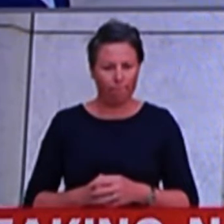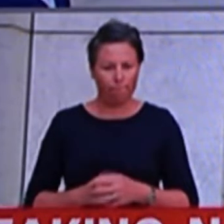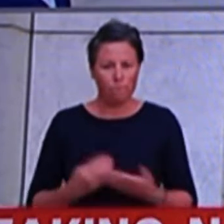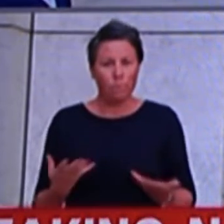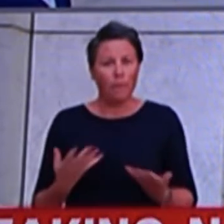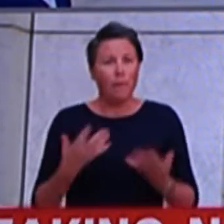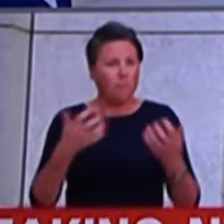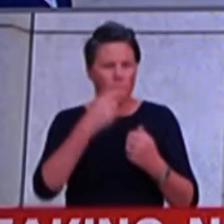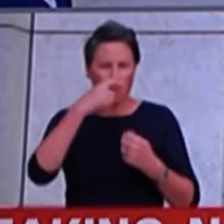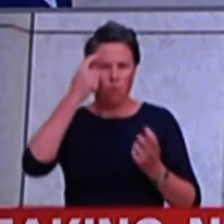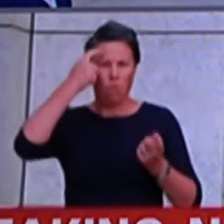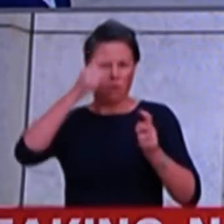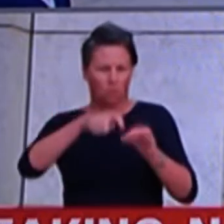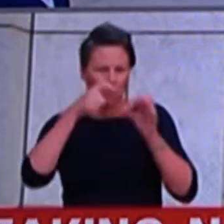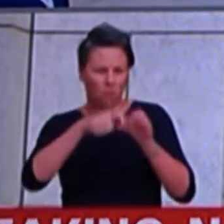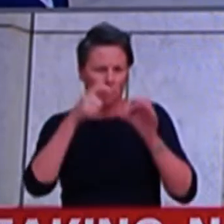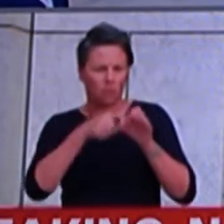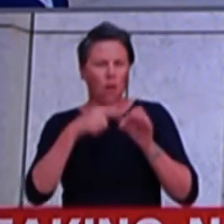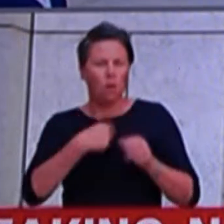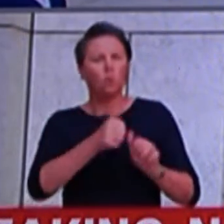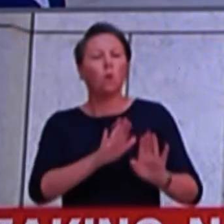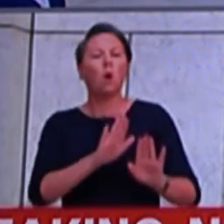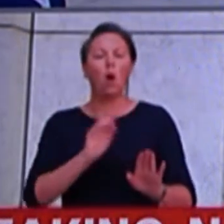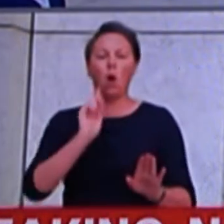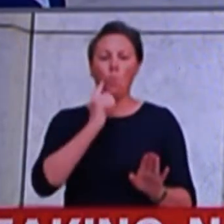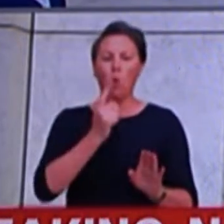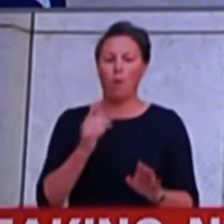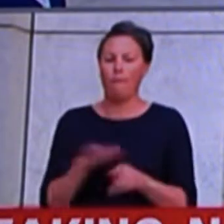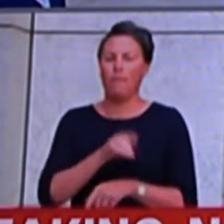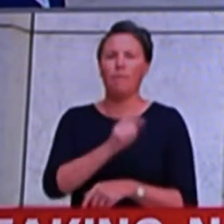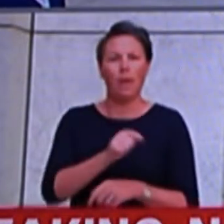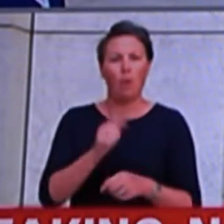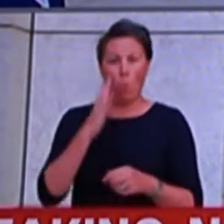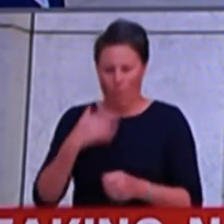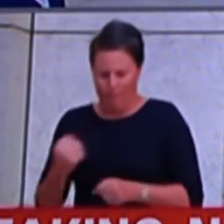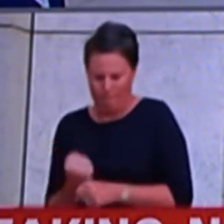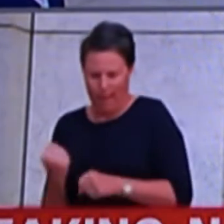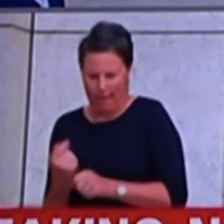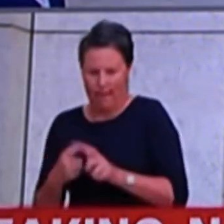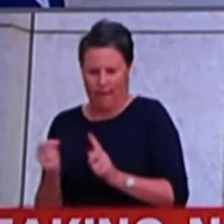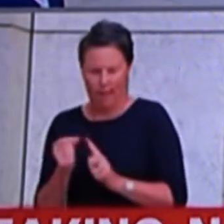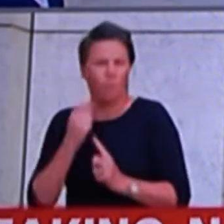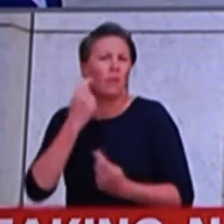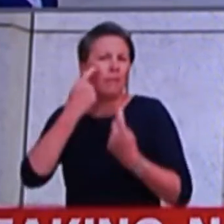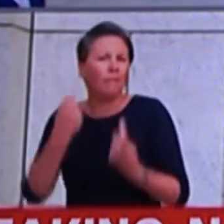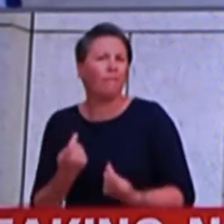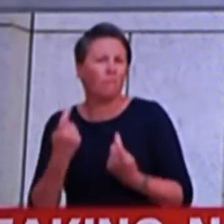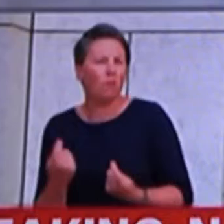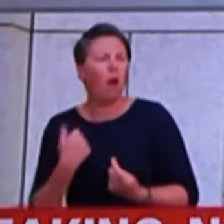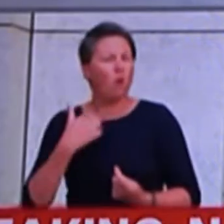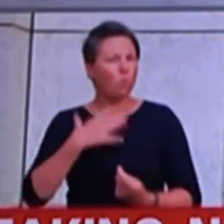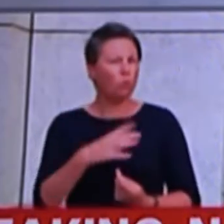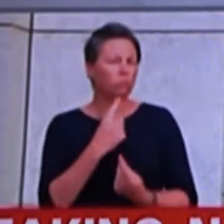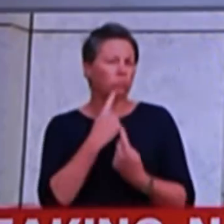concerns that have been raised and ensure that they're being addressed. And we were able to work through quite a few of those today with the National Cabinet. I want to be clear about a couple of